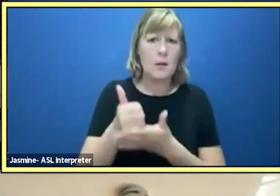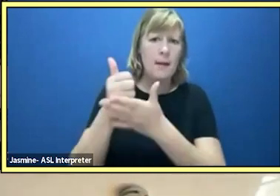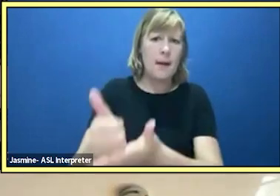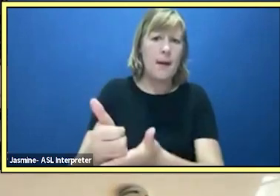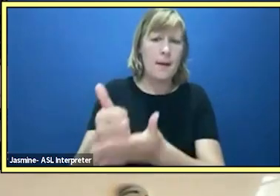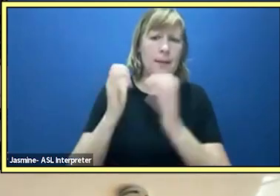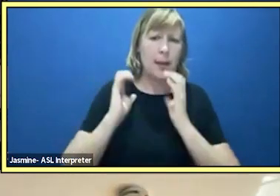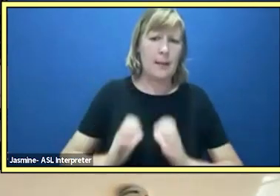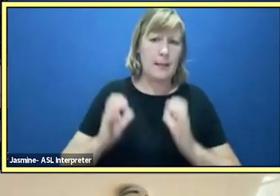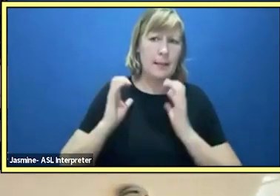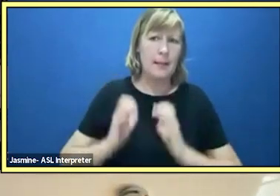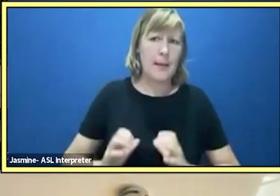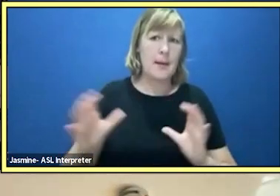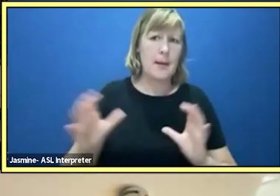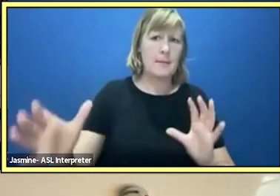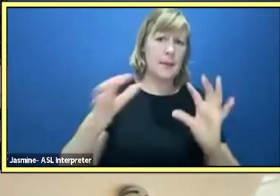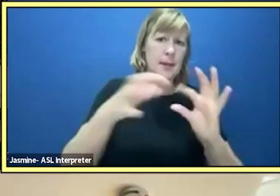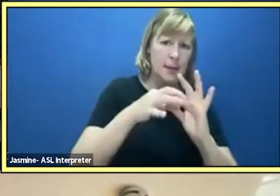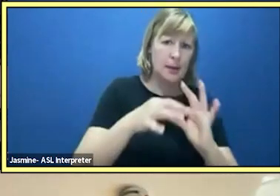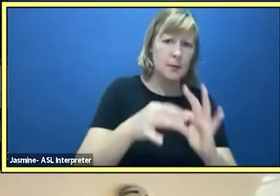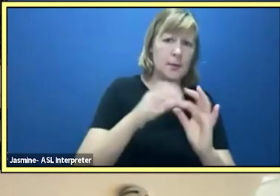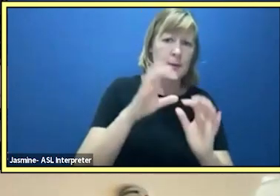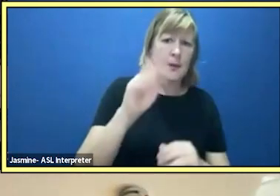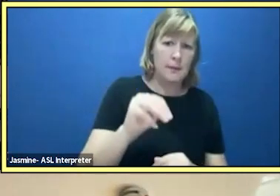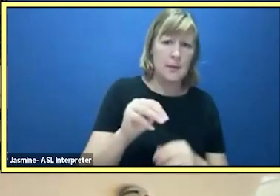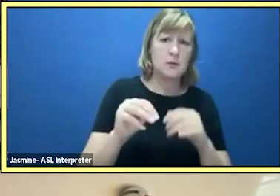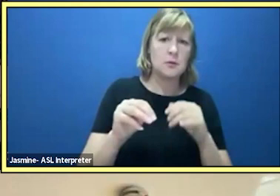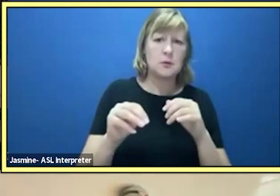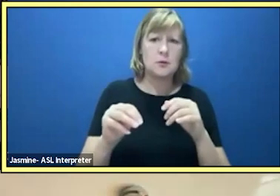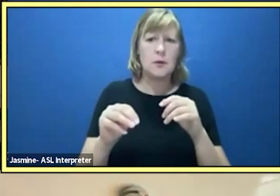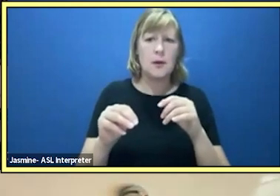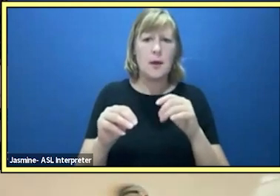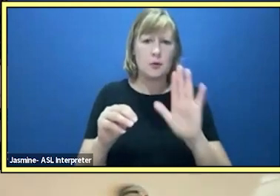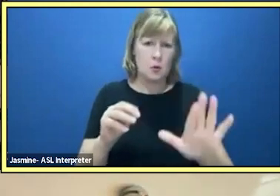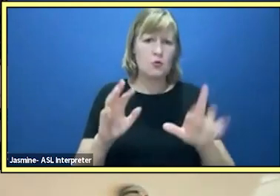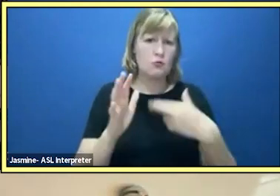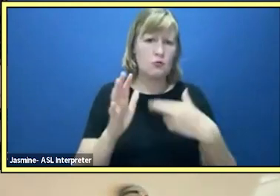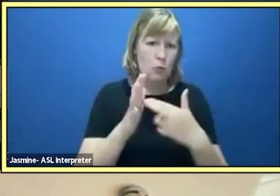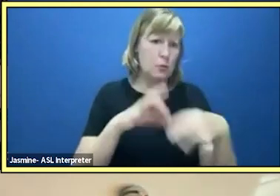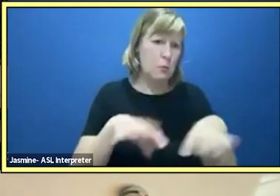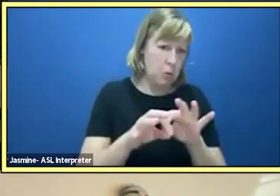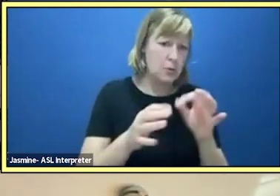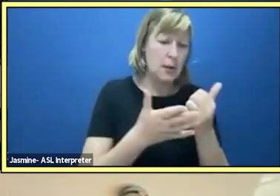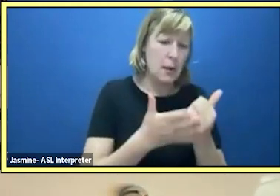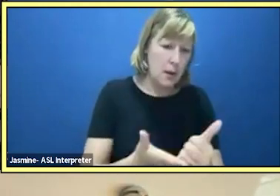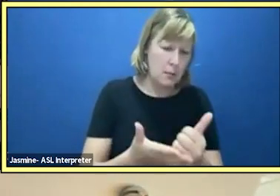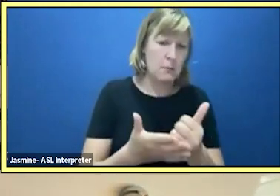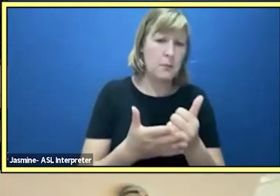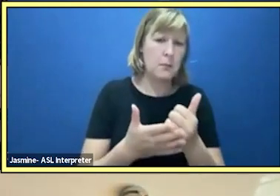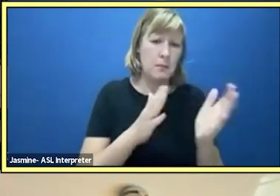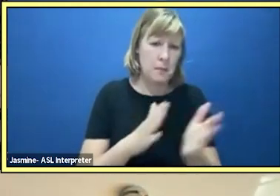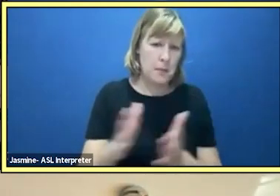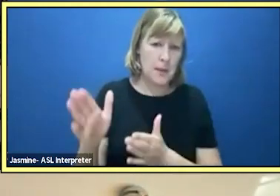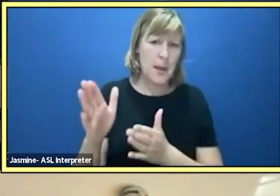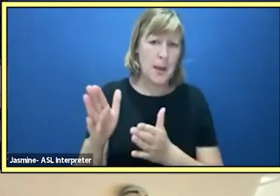make sure that that plan gets implemented, within that agency. So it depends on whether the